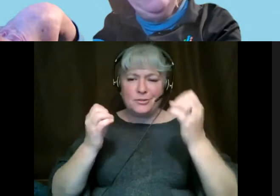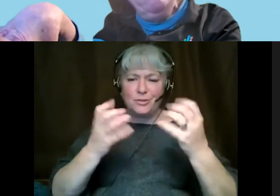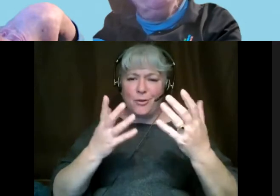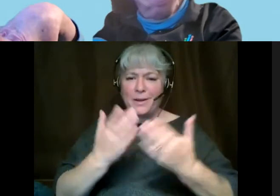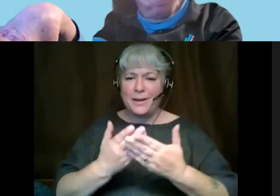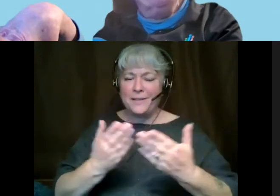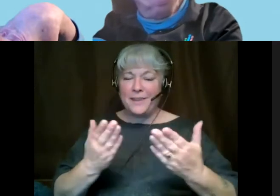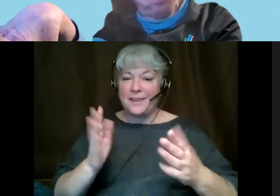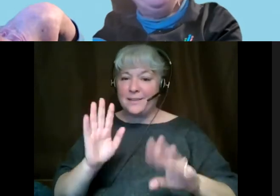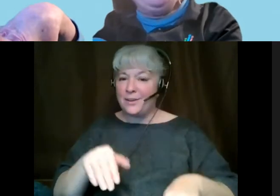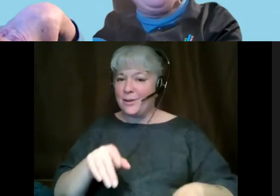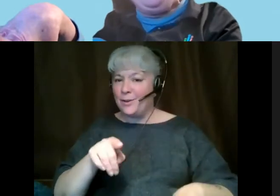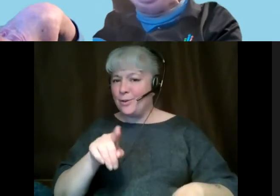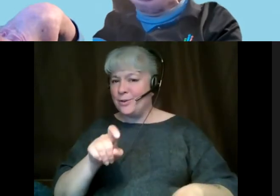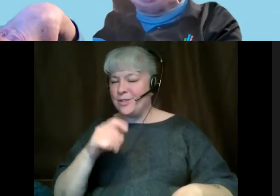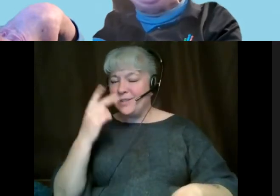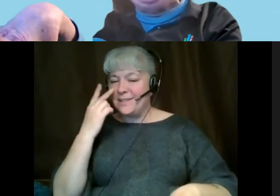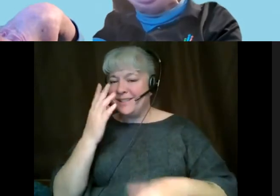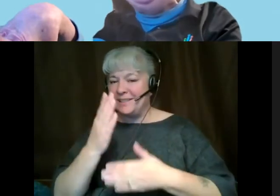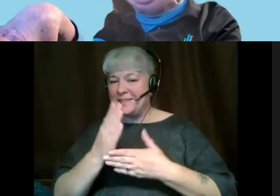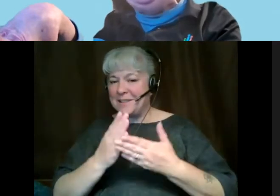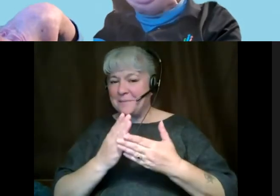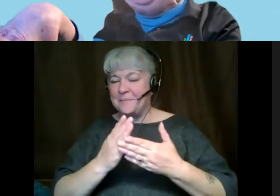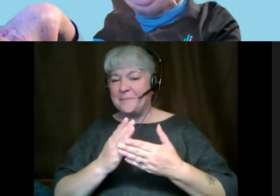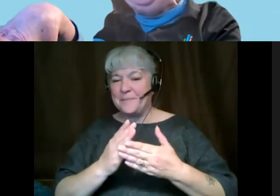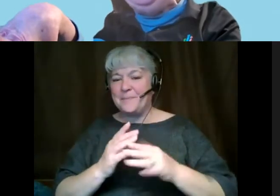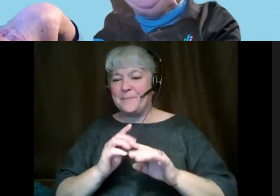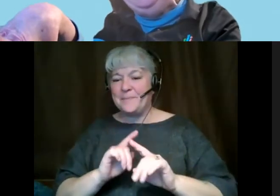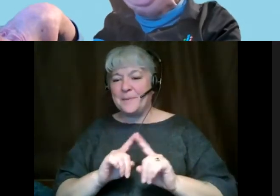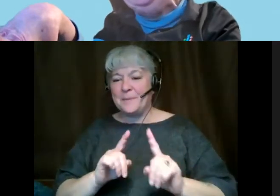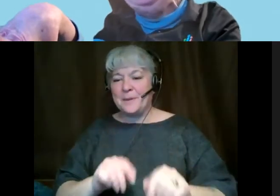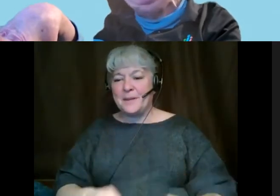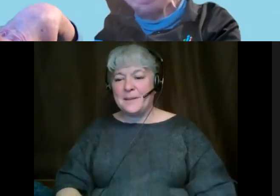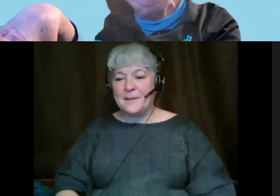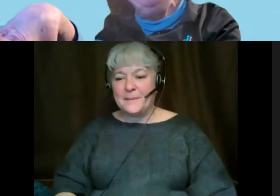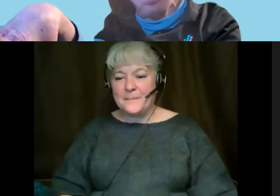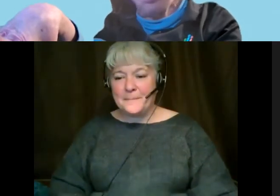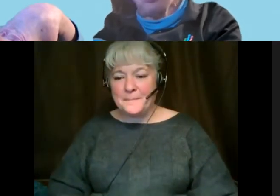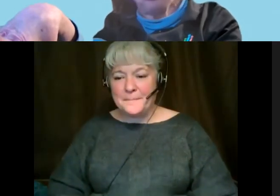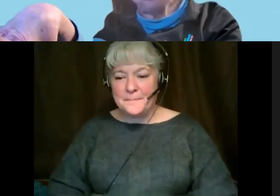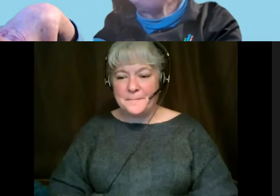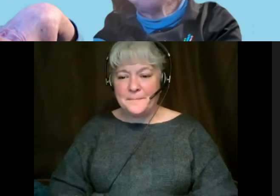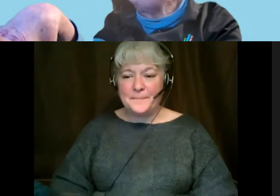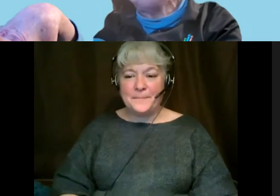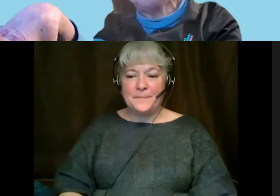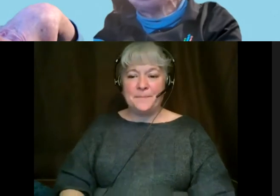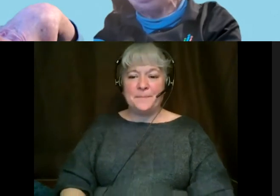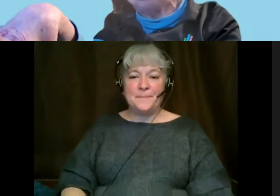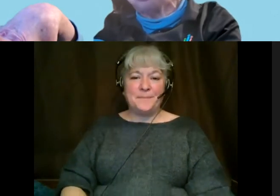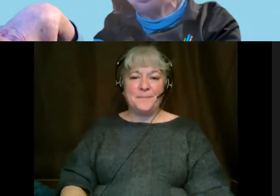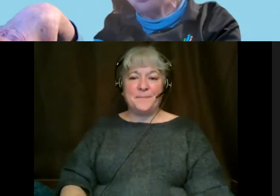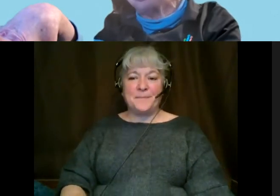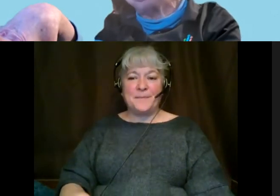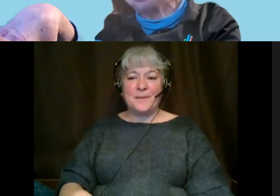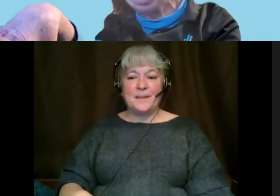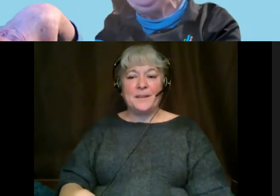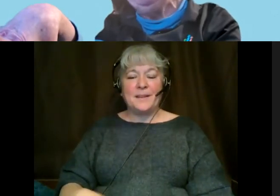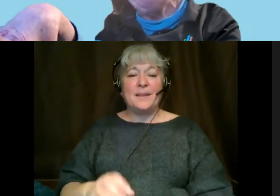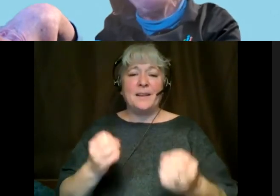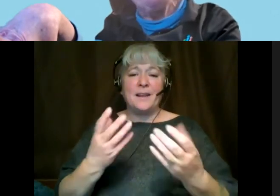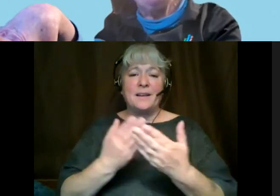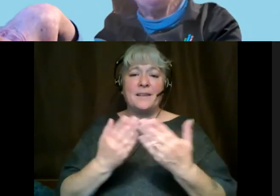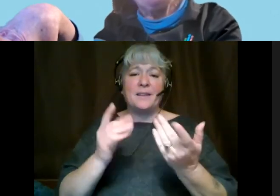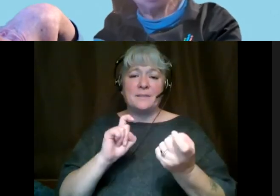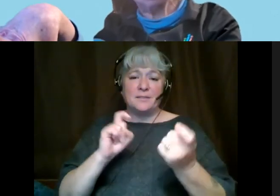them, but in my ability changed. In